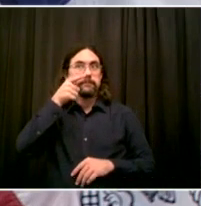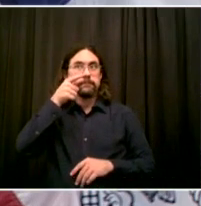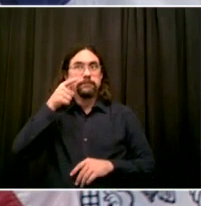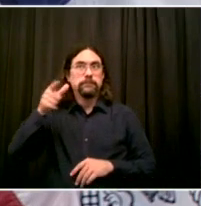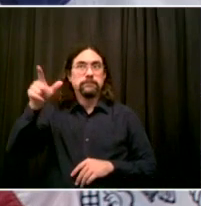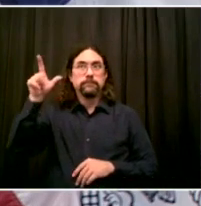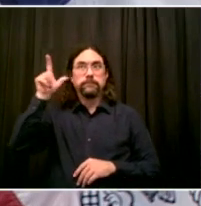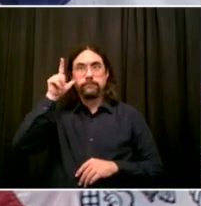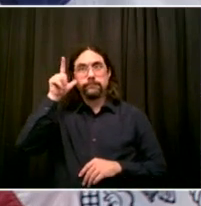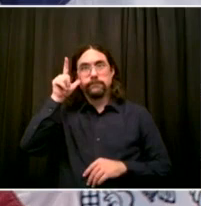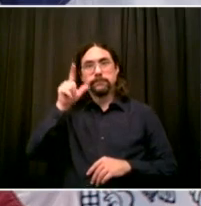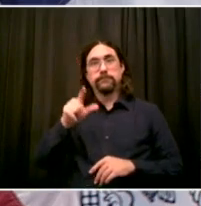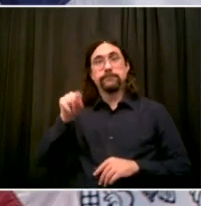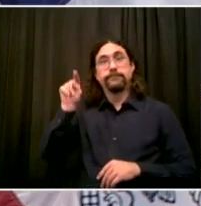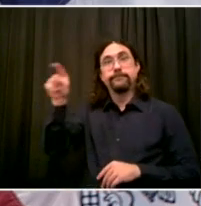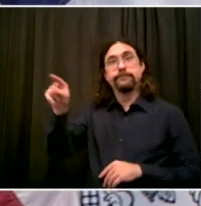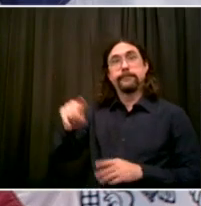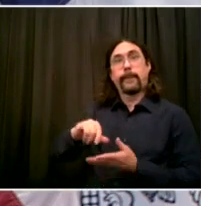update of this?